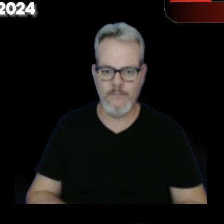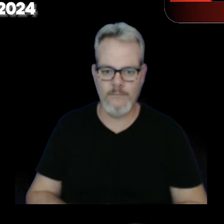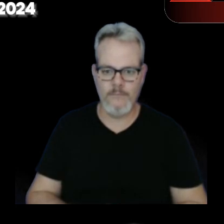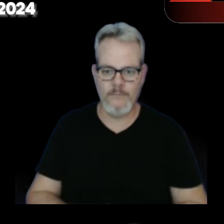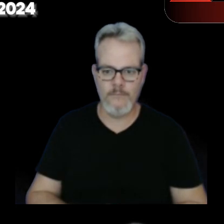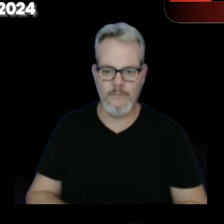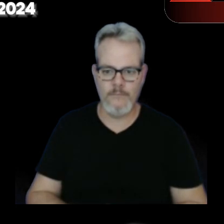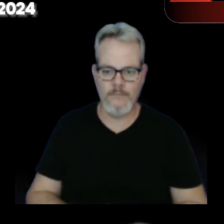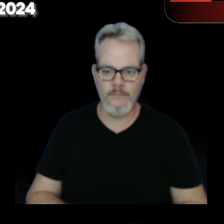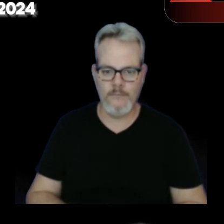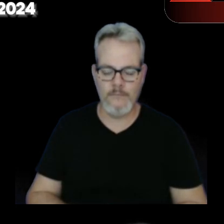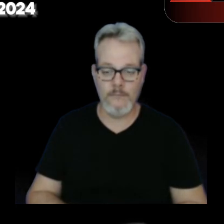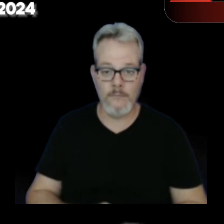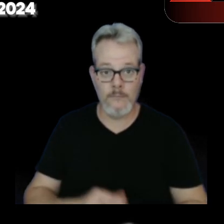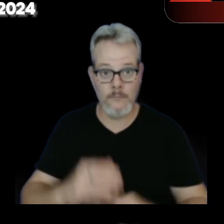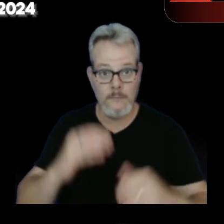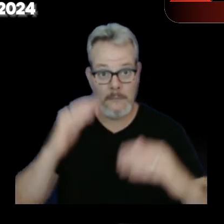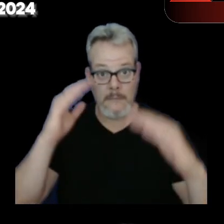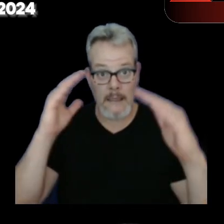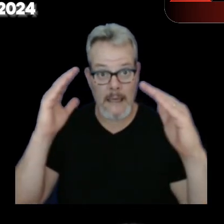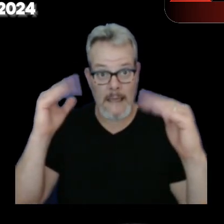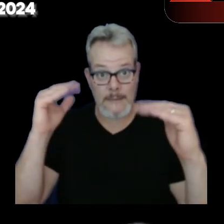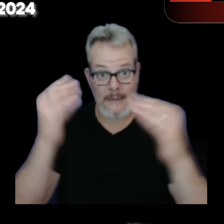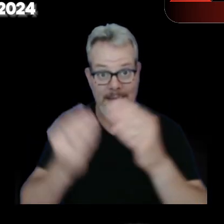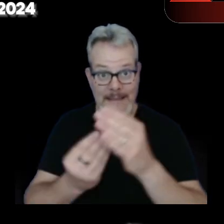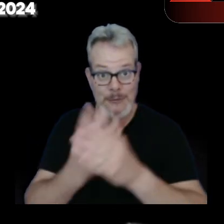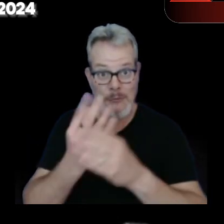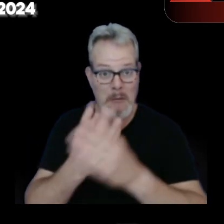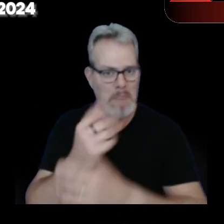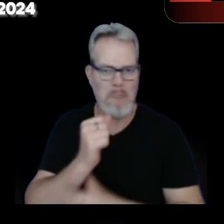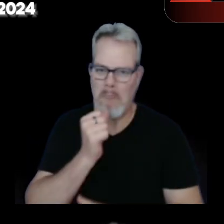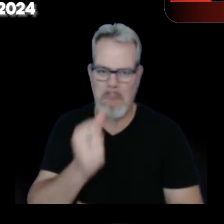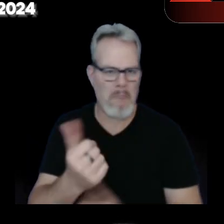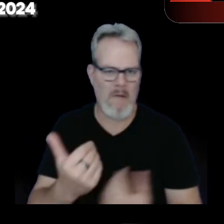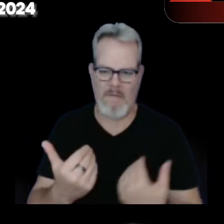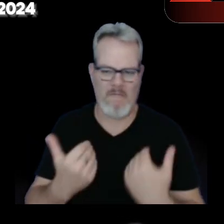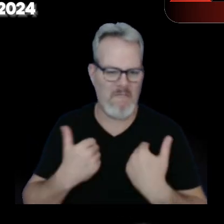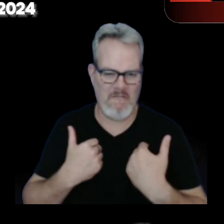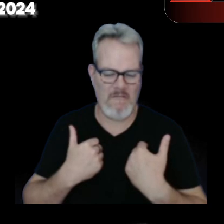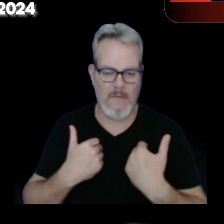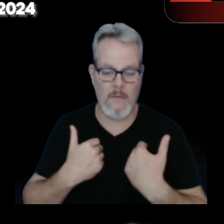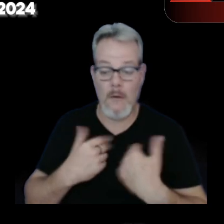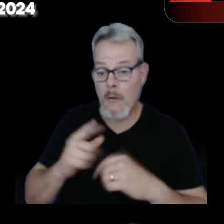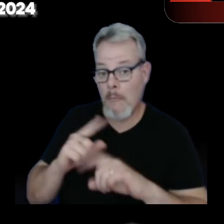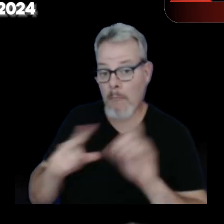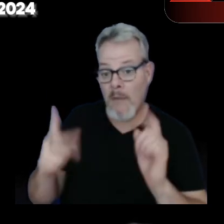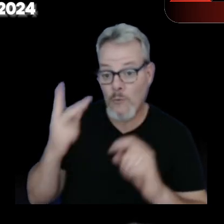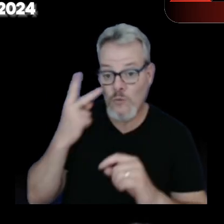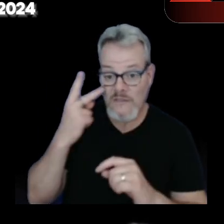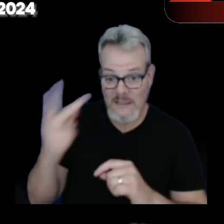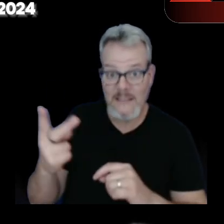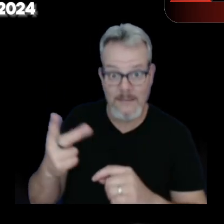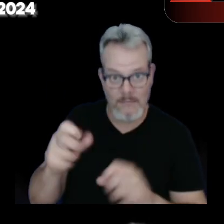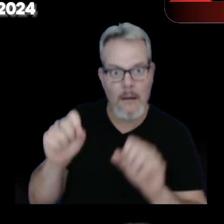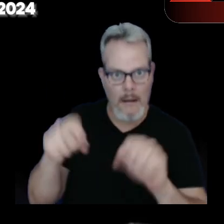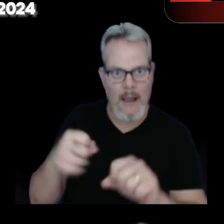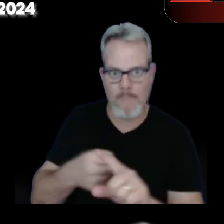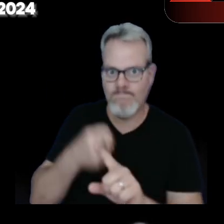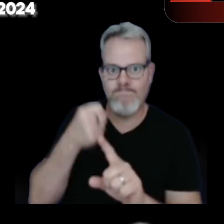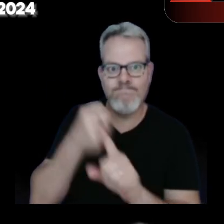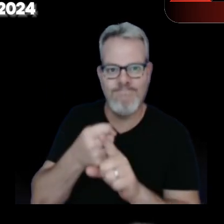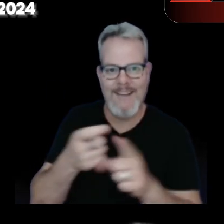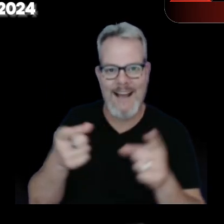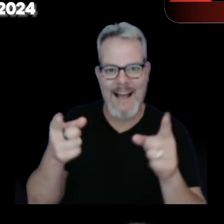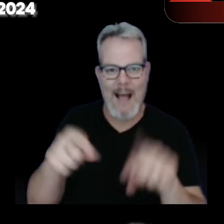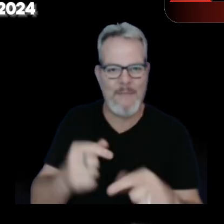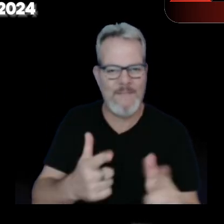expectation of an eruption shortly until the earthquakes pick back up. But as we've seen, that can happen pretty quickly, and it's just a waiting